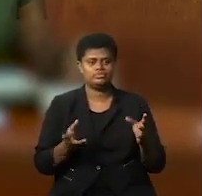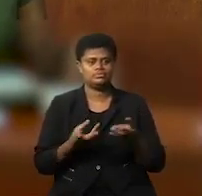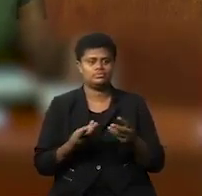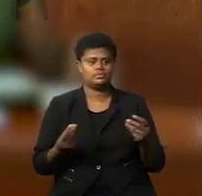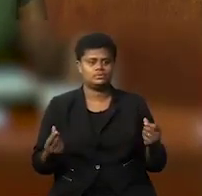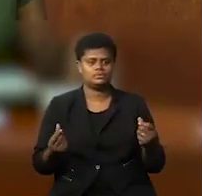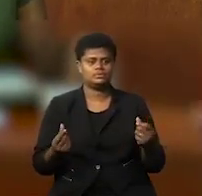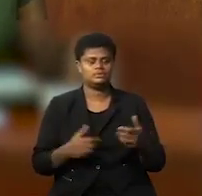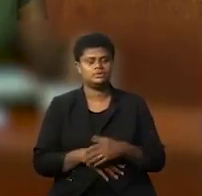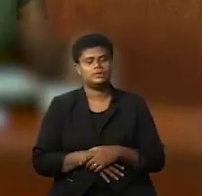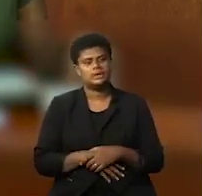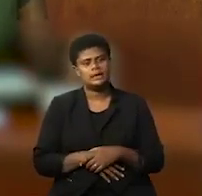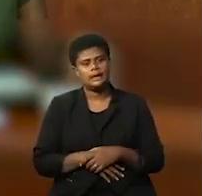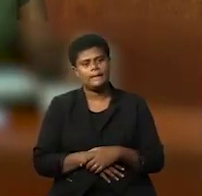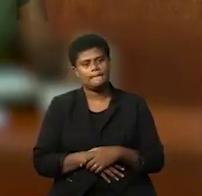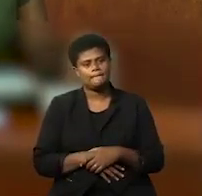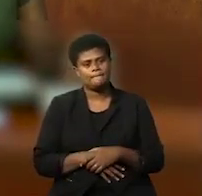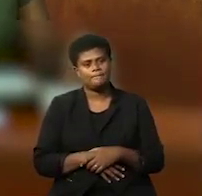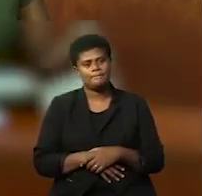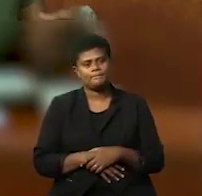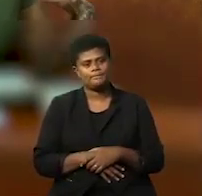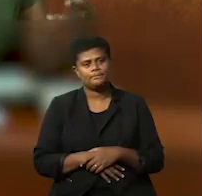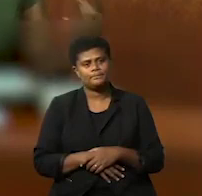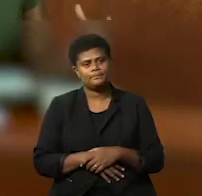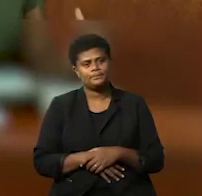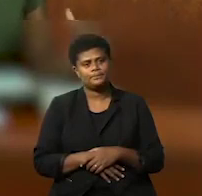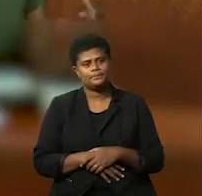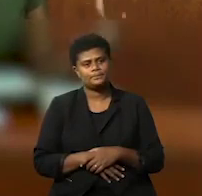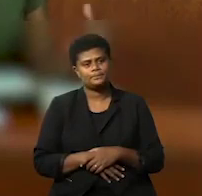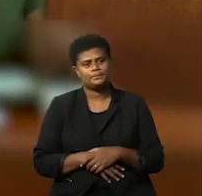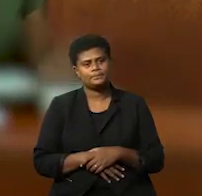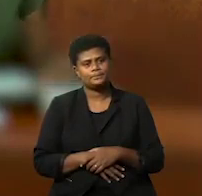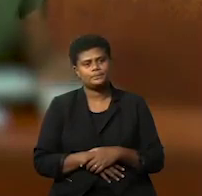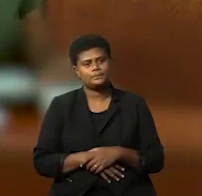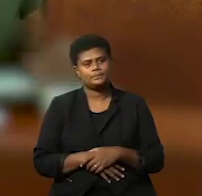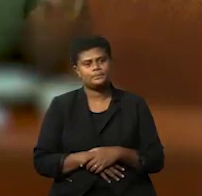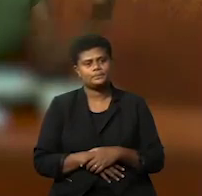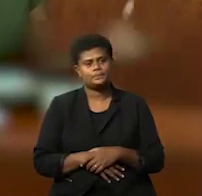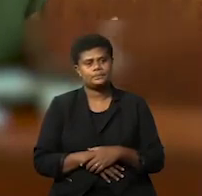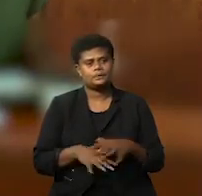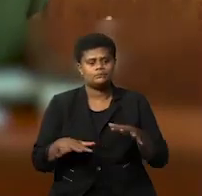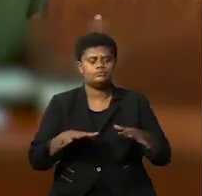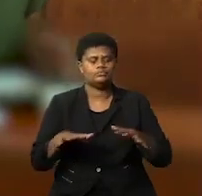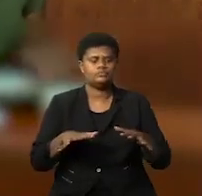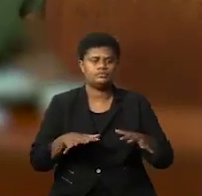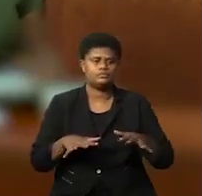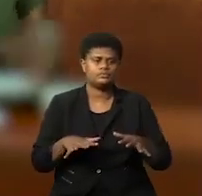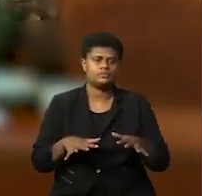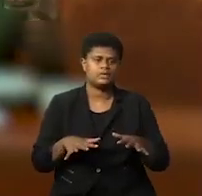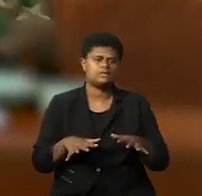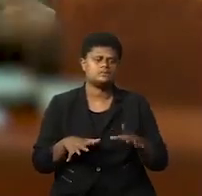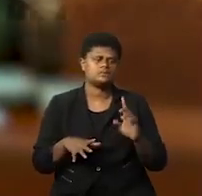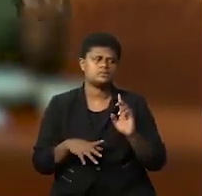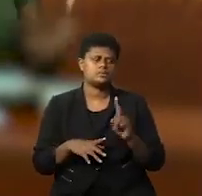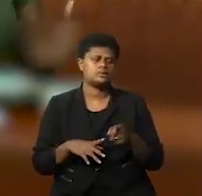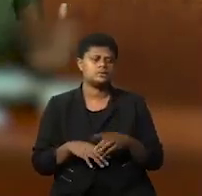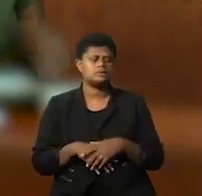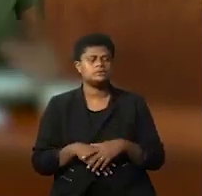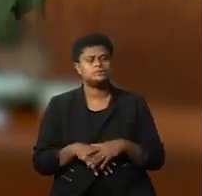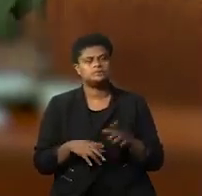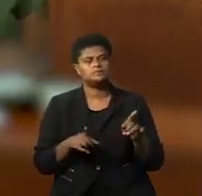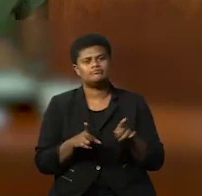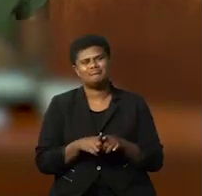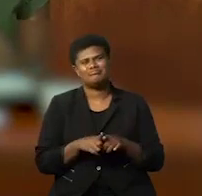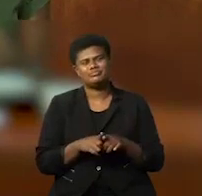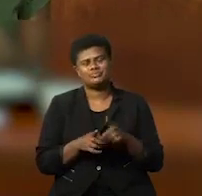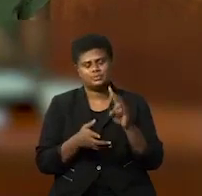often there's the shaking of the earth, an earthquake that follows the deliverance of God. It sort of prompts the deliverance of God. You